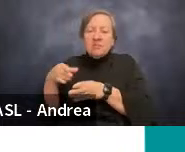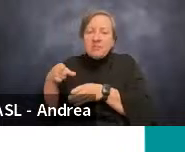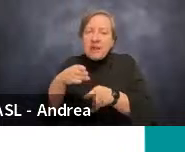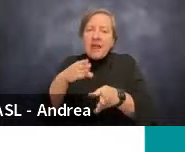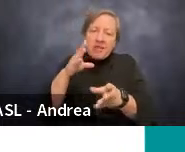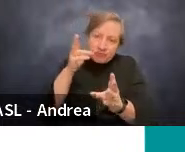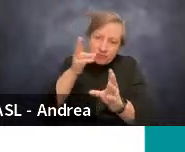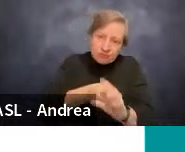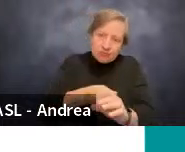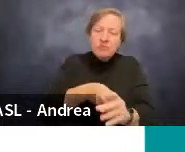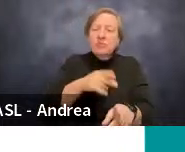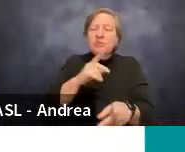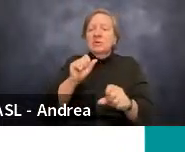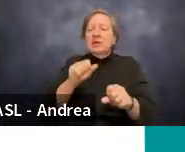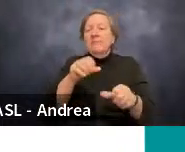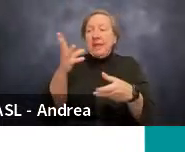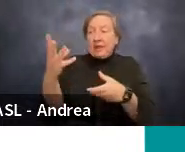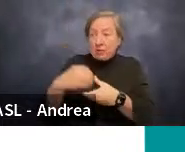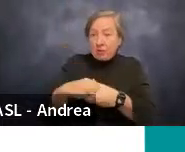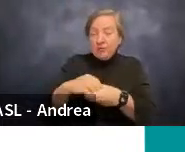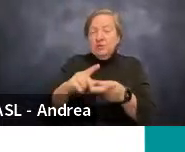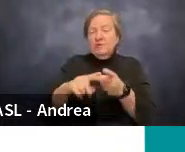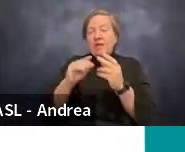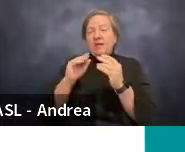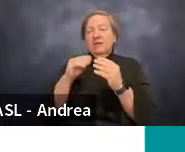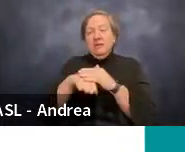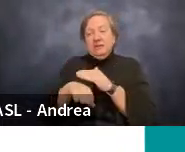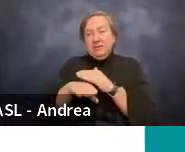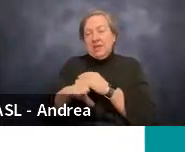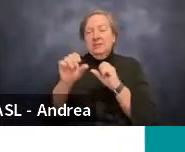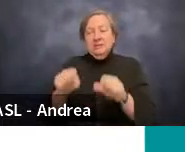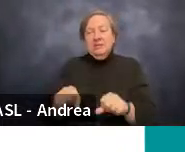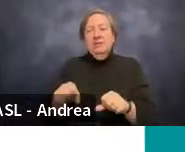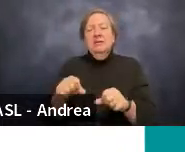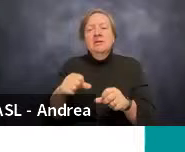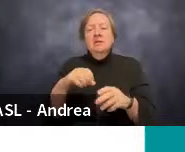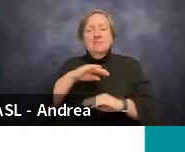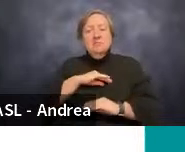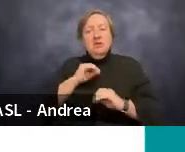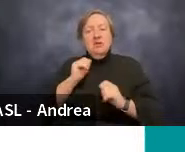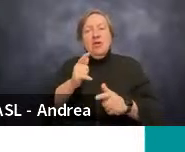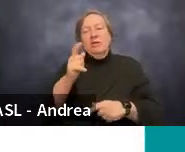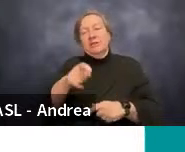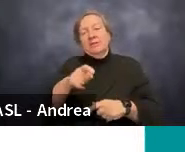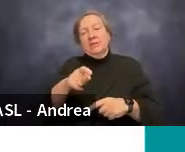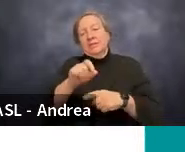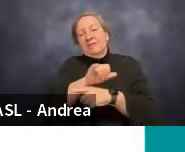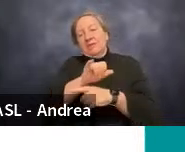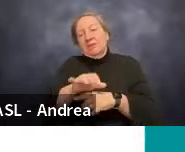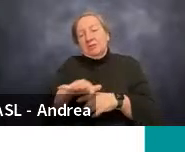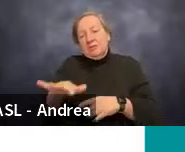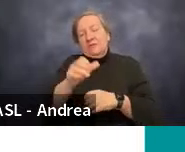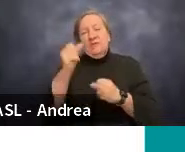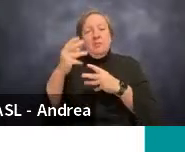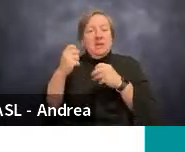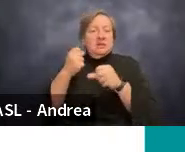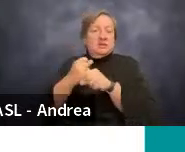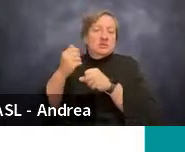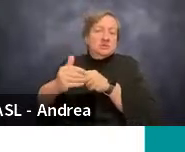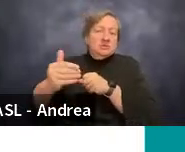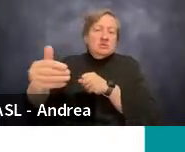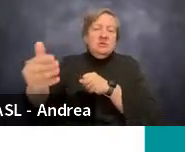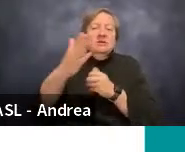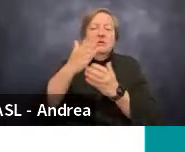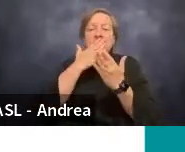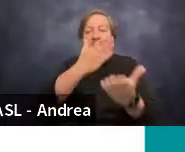and accessible, and so we can meet all the needs of the industry for the years to come.